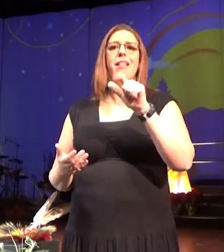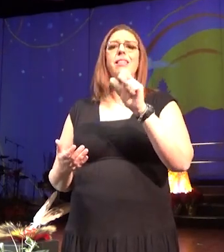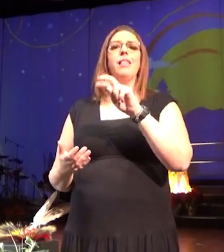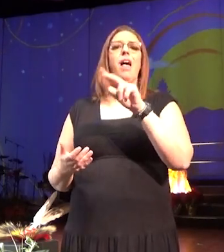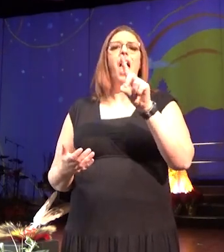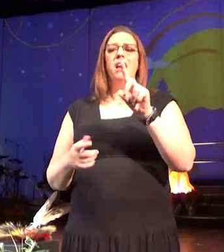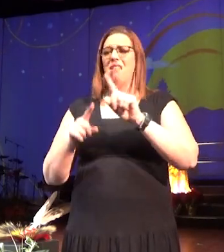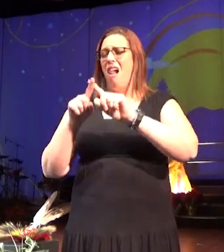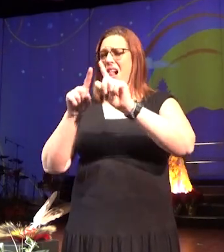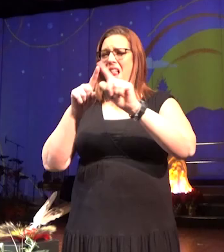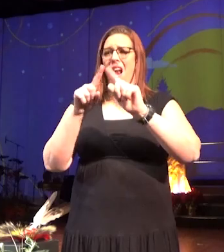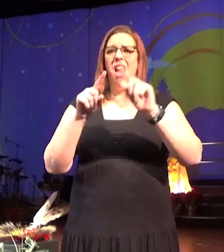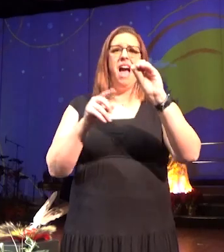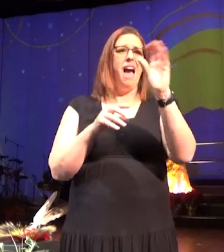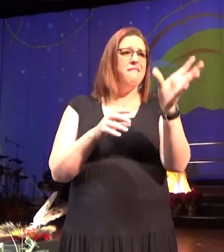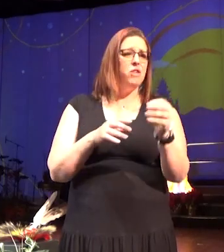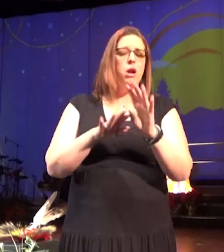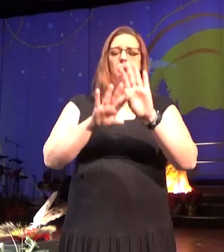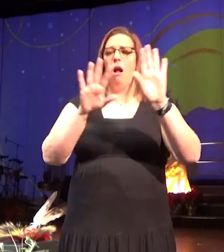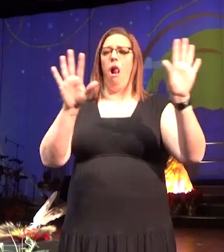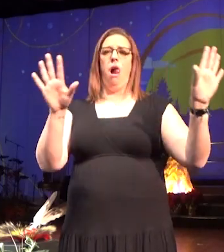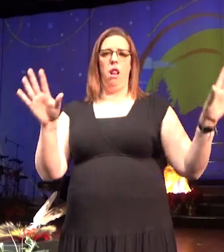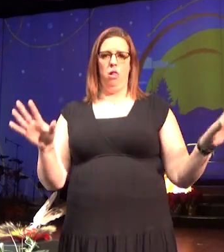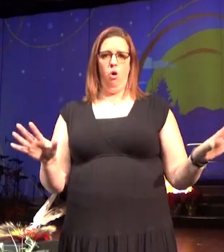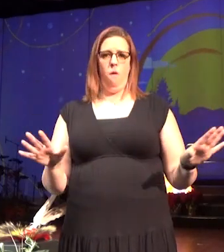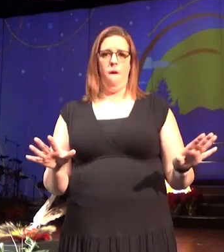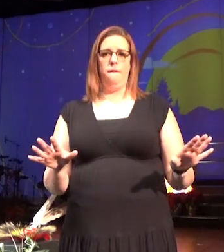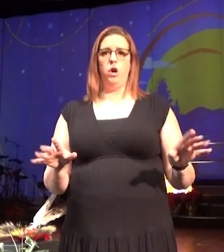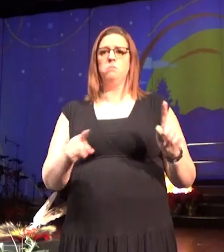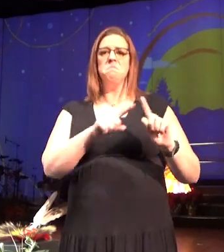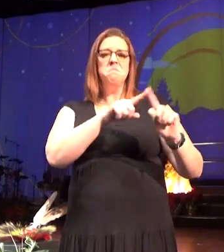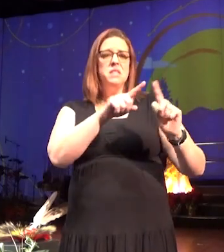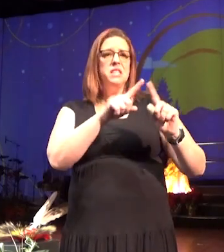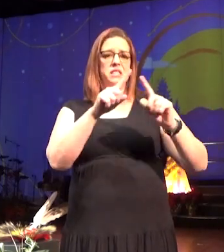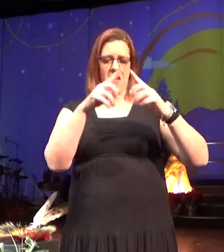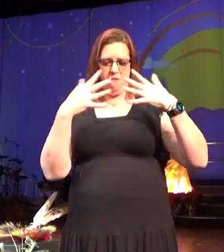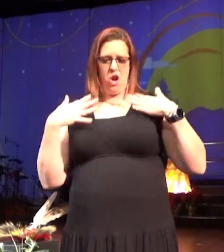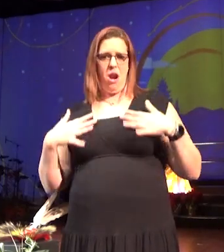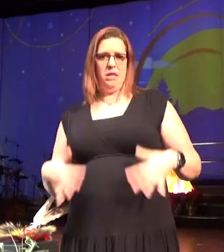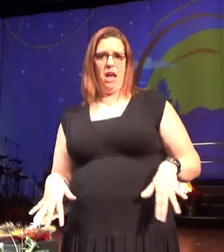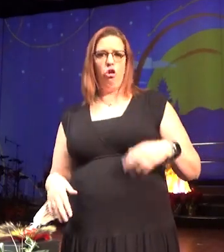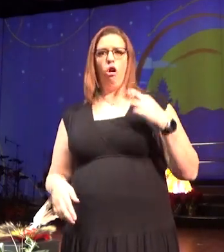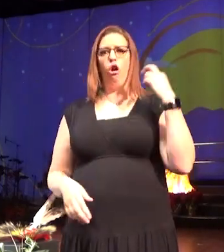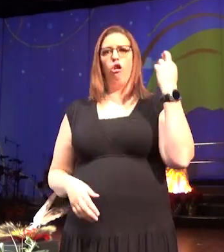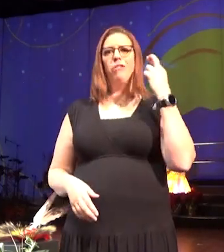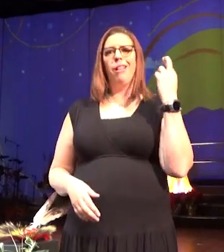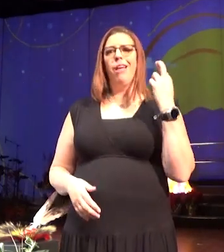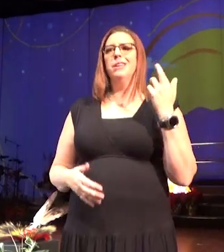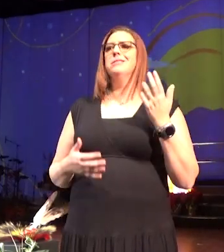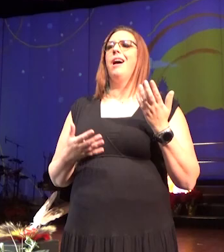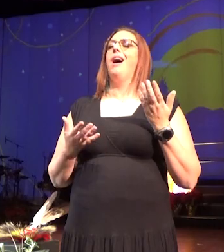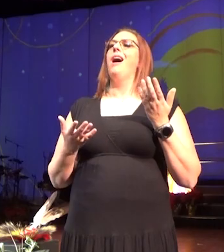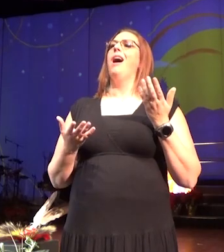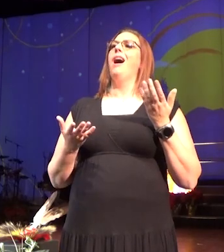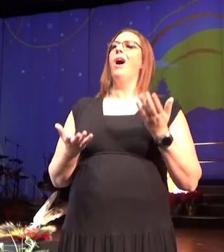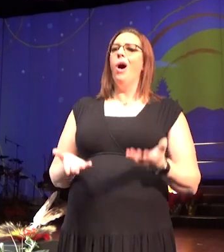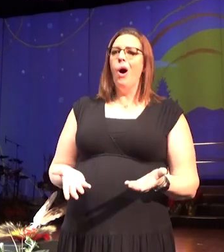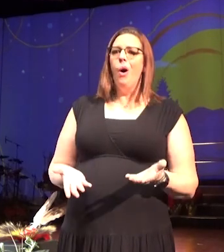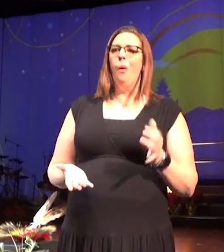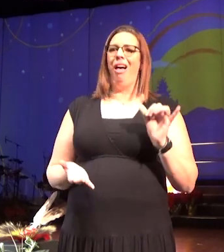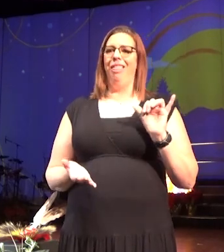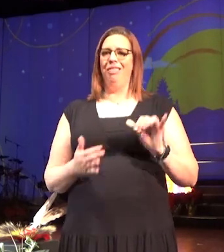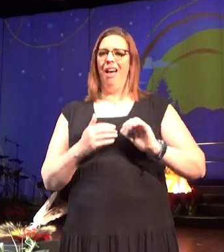different ethnicities from Africa. And they had their different attire on, and I realized this is the way Mother Earth dressed